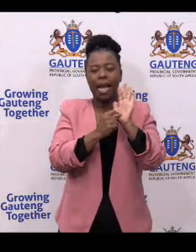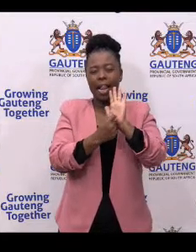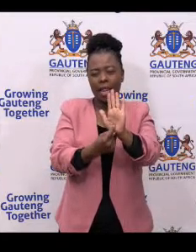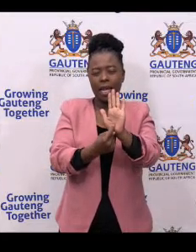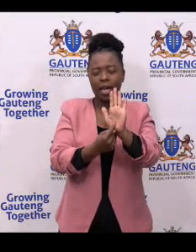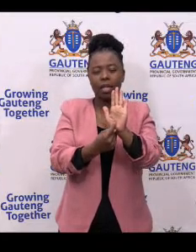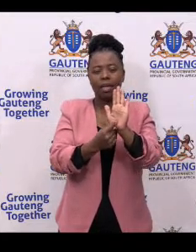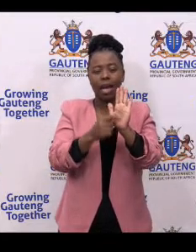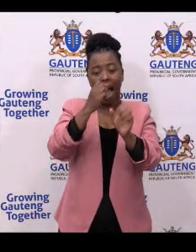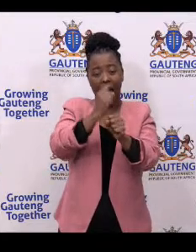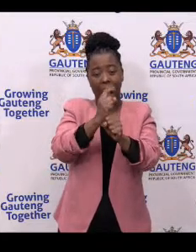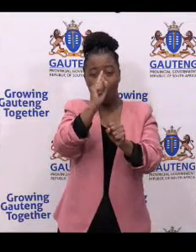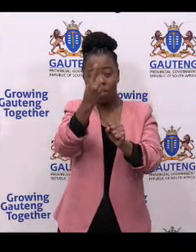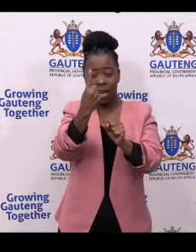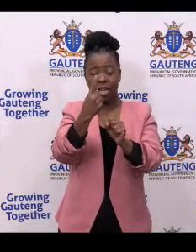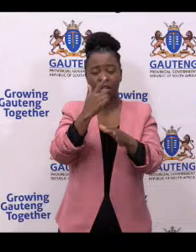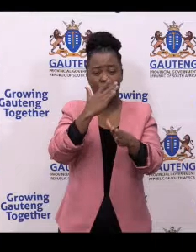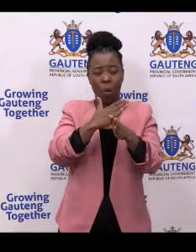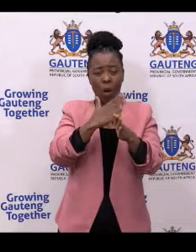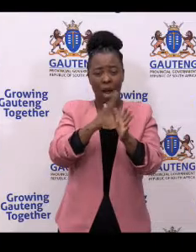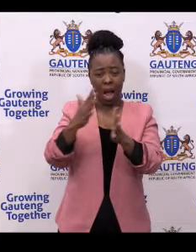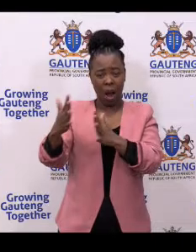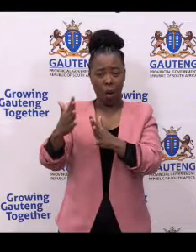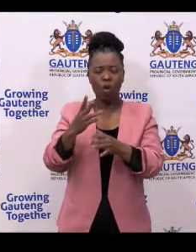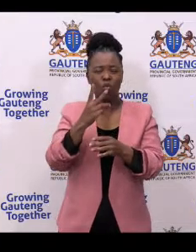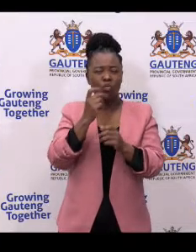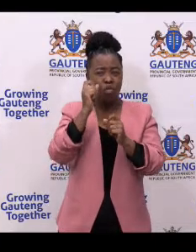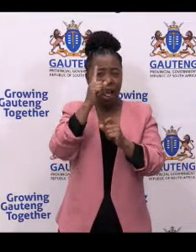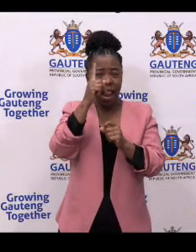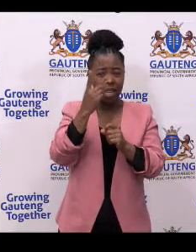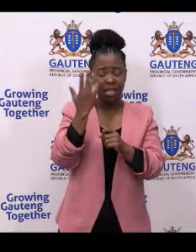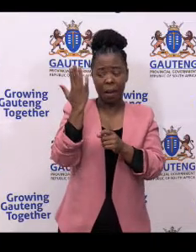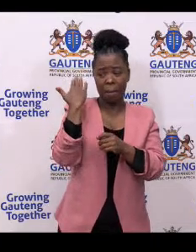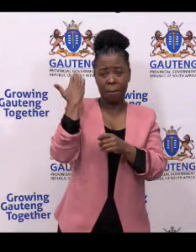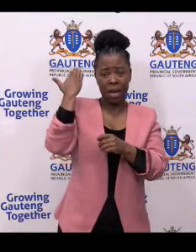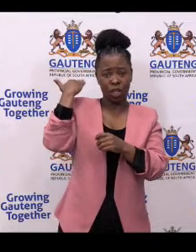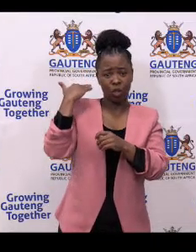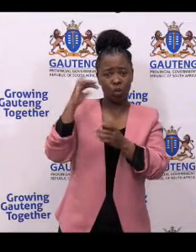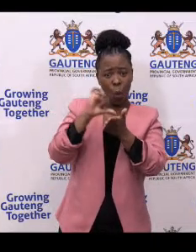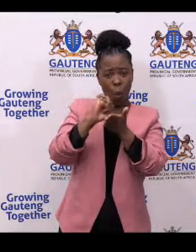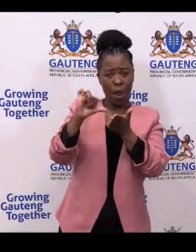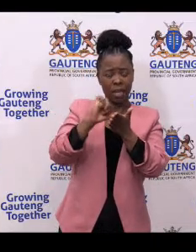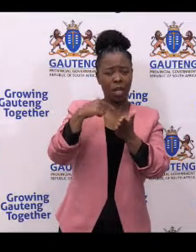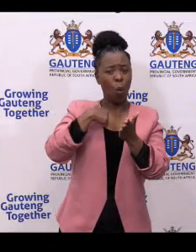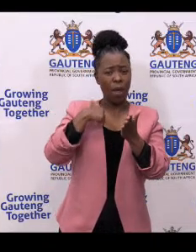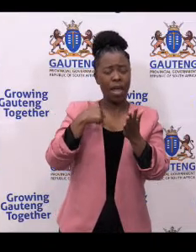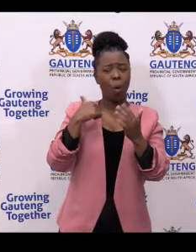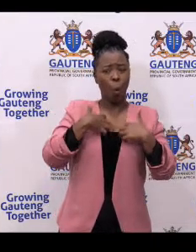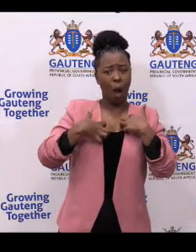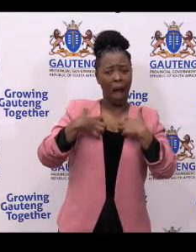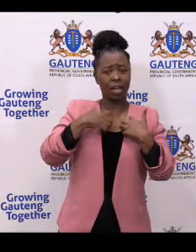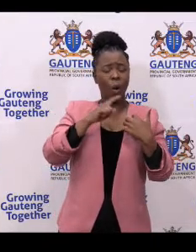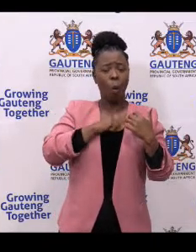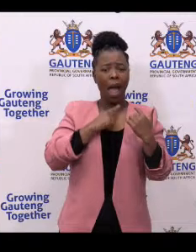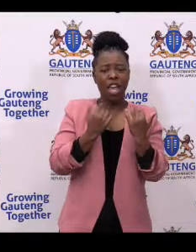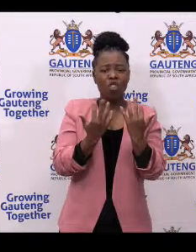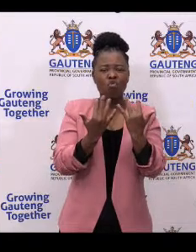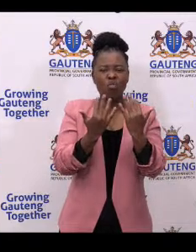in Gauteng, and you will realize from the past weeks we were worried on how the green graph was actually